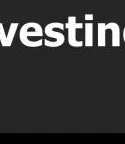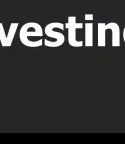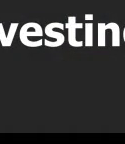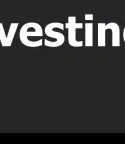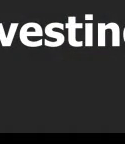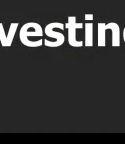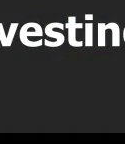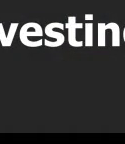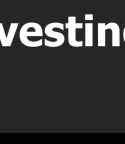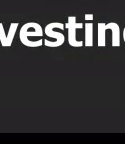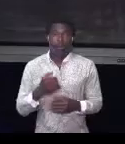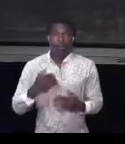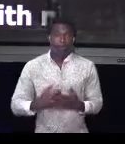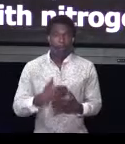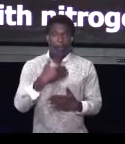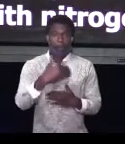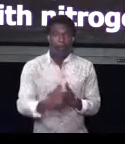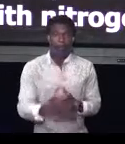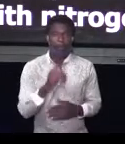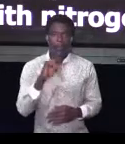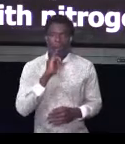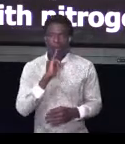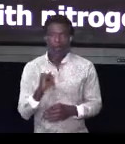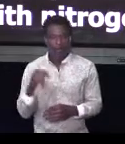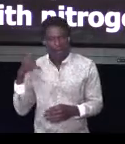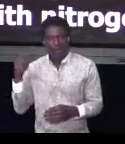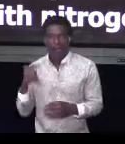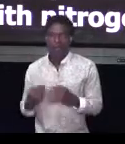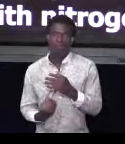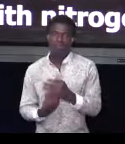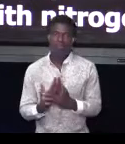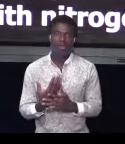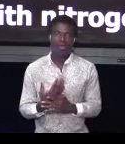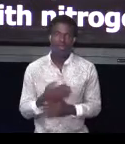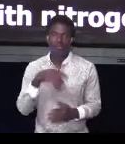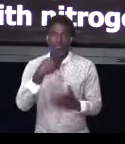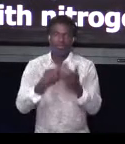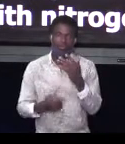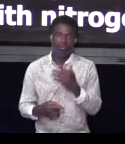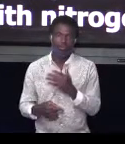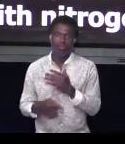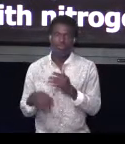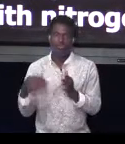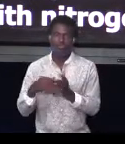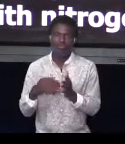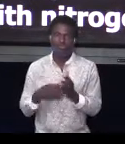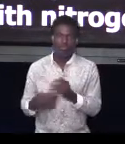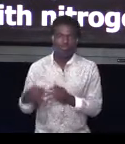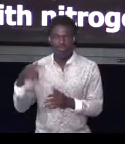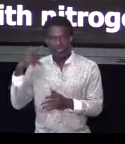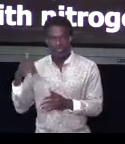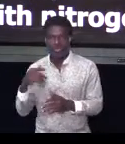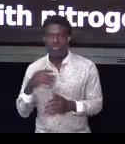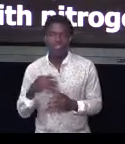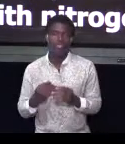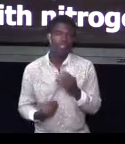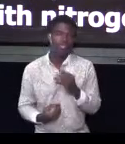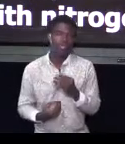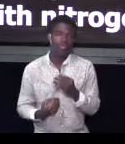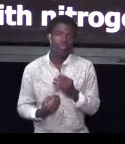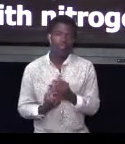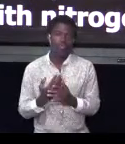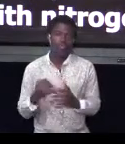That's farmyard manure. Next one is green manure. What did I say? Green